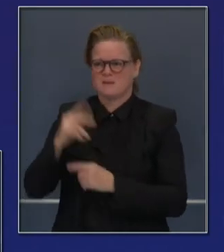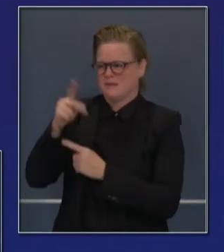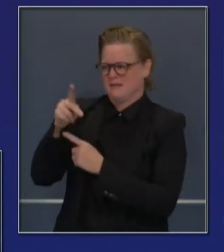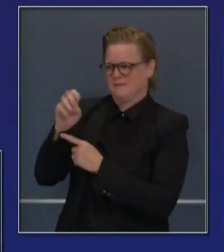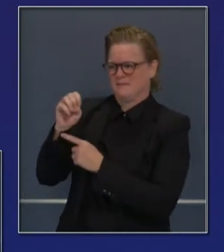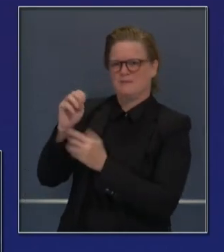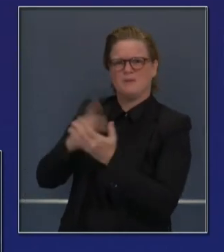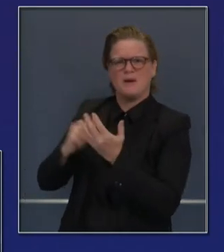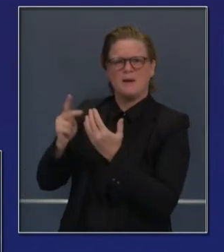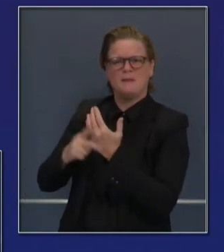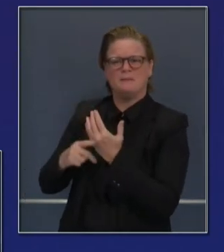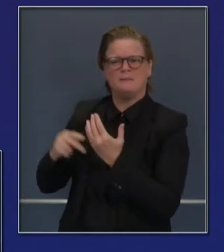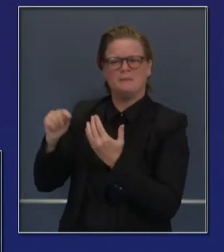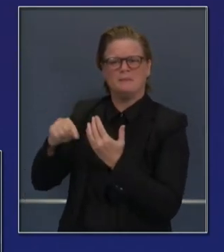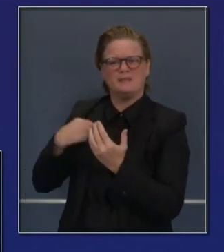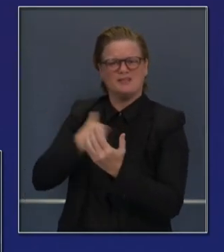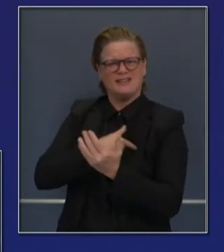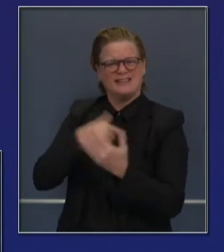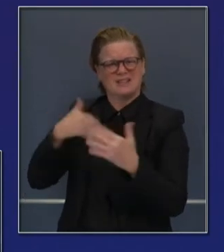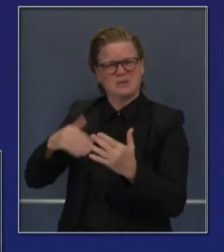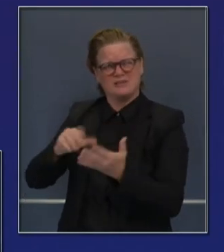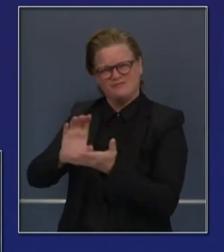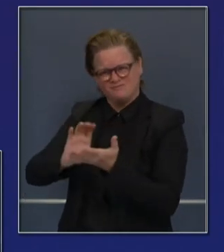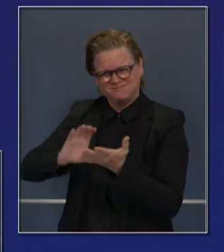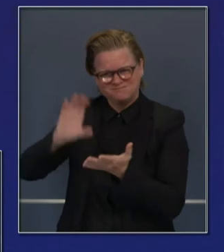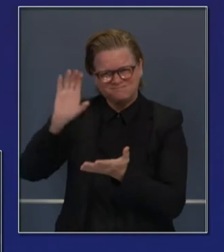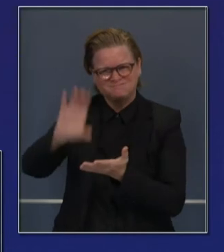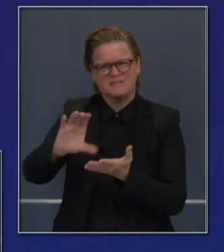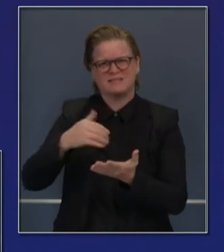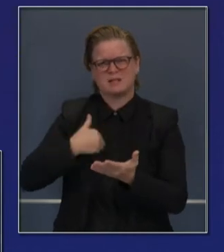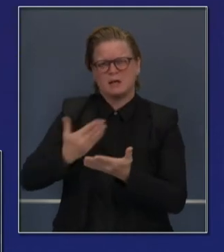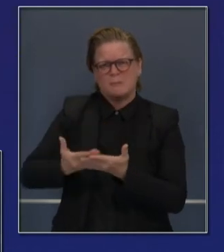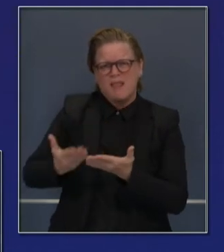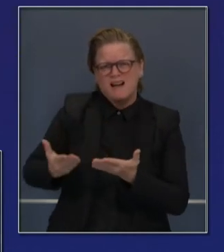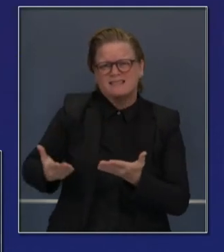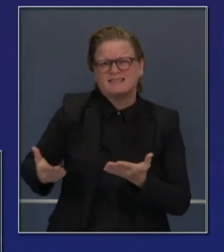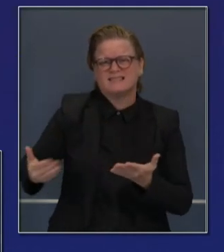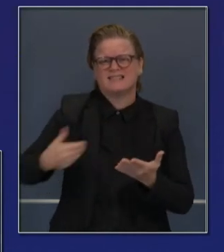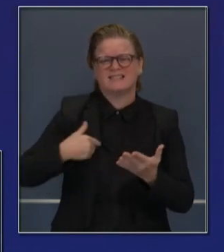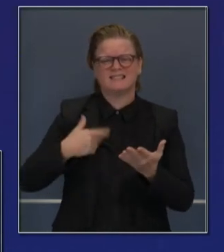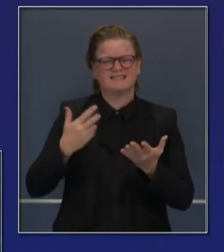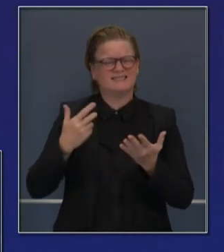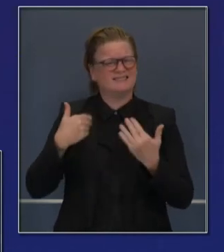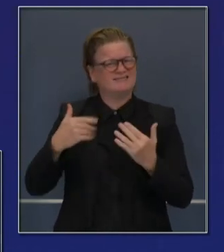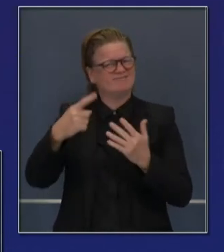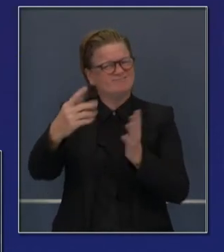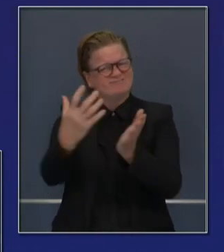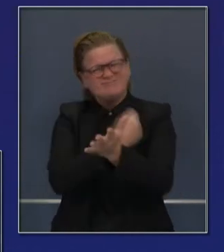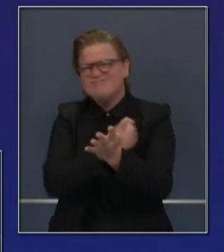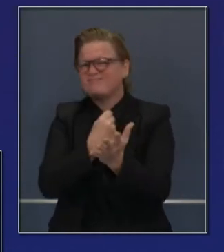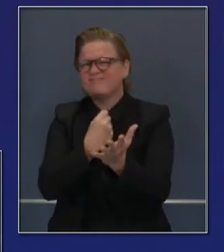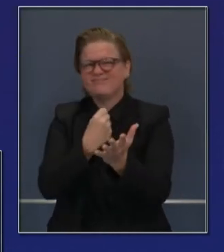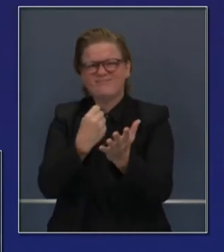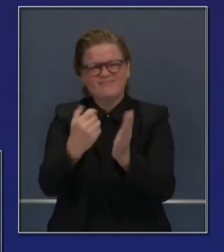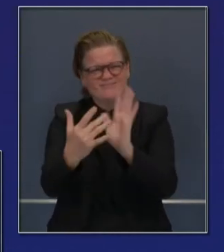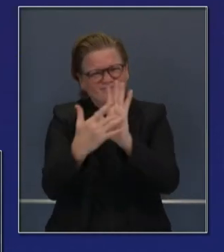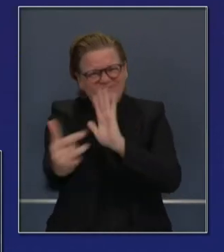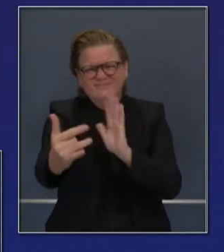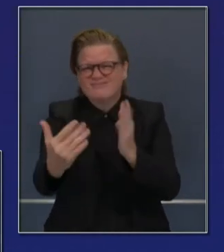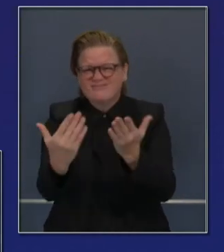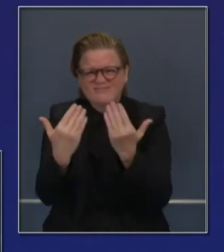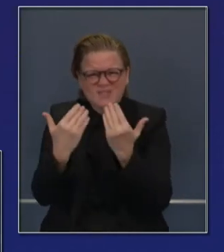$68, almost $69 billion has been drawn down in the state. 623,000 businesses have taken advantage of it. So just giving you a sense